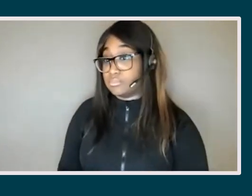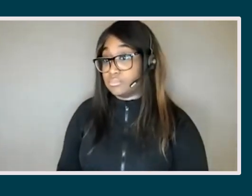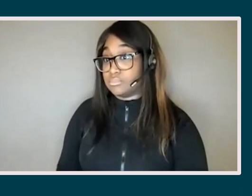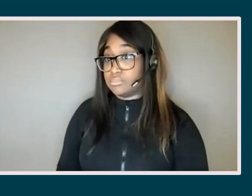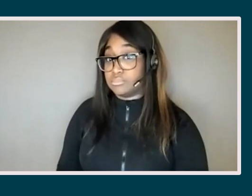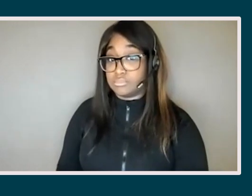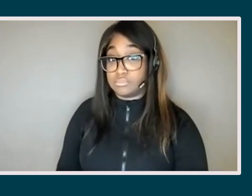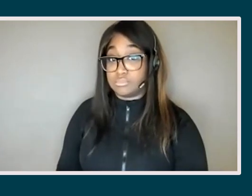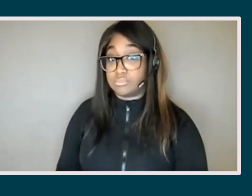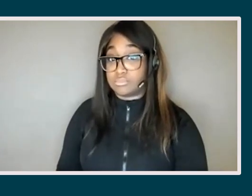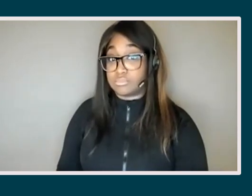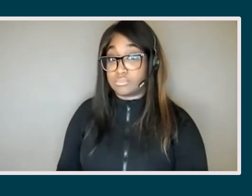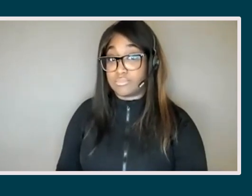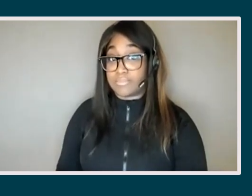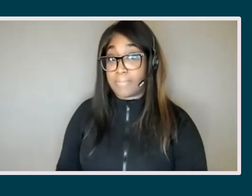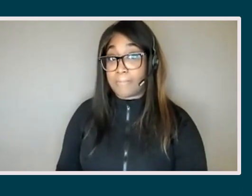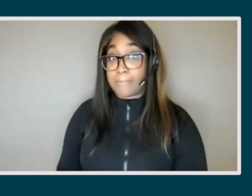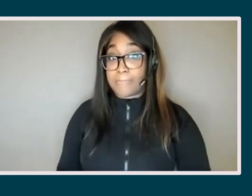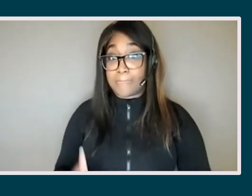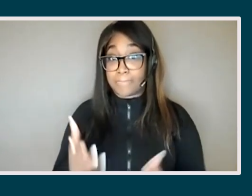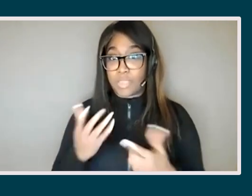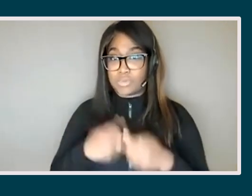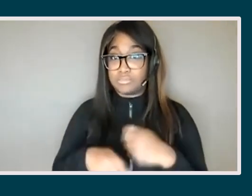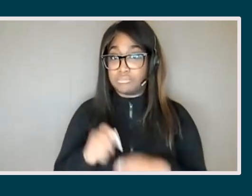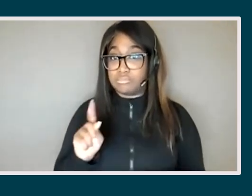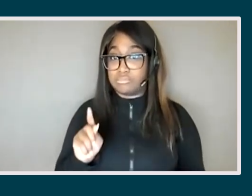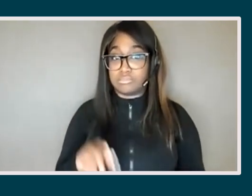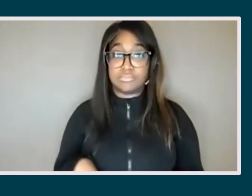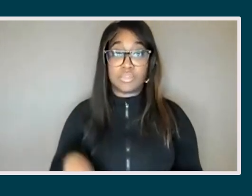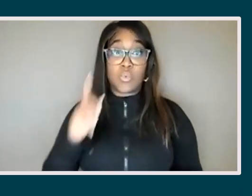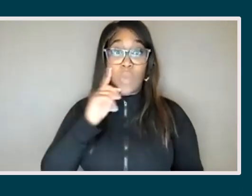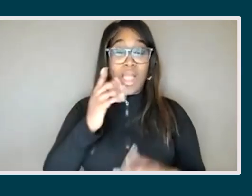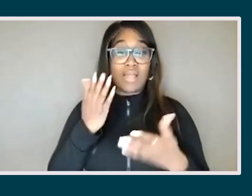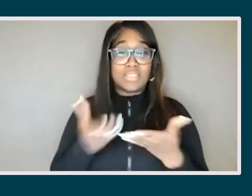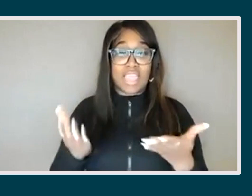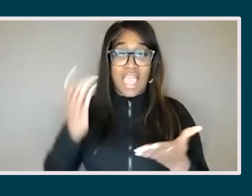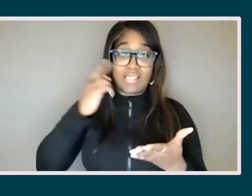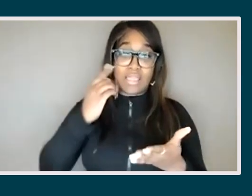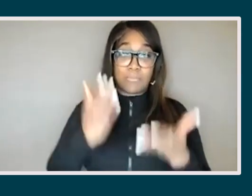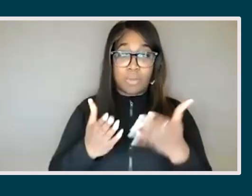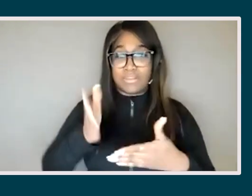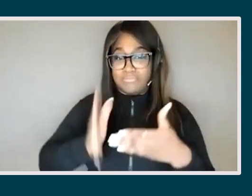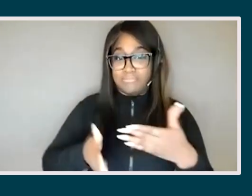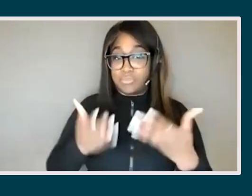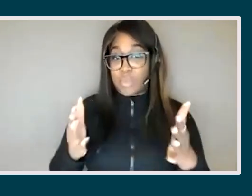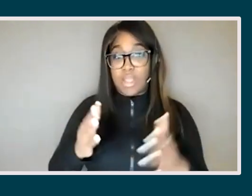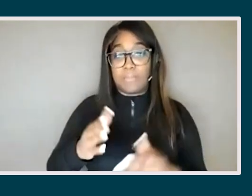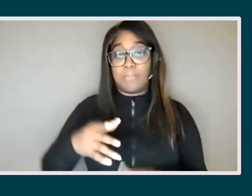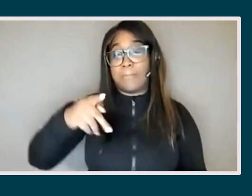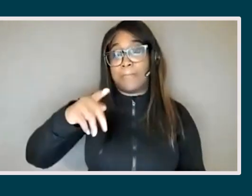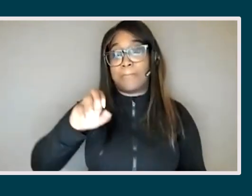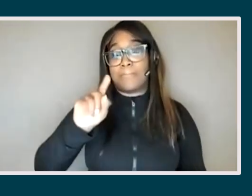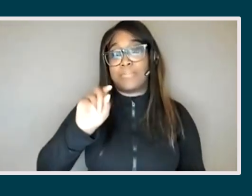One of the things I think is probably done with is petition, quantities of names on things, because it's